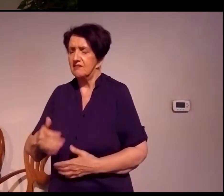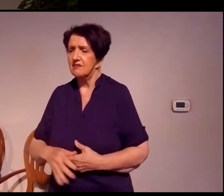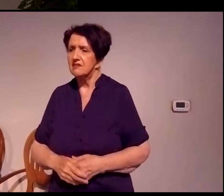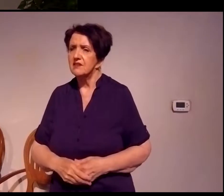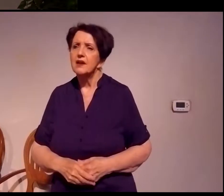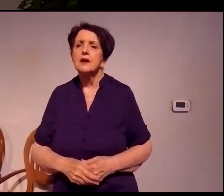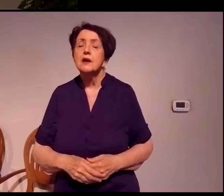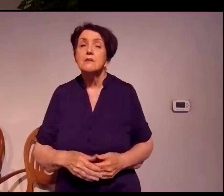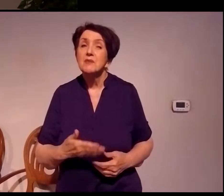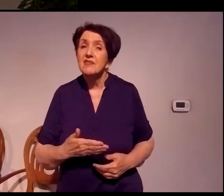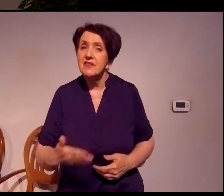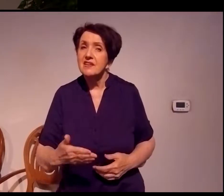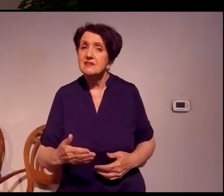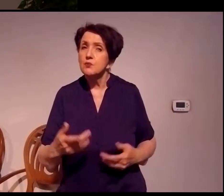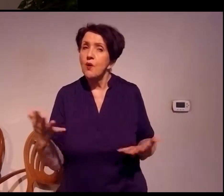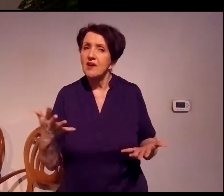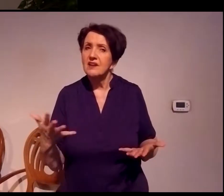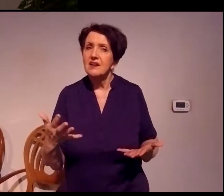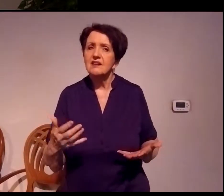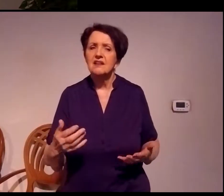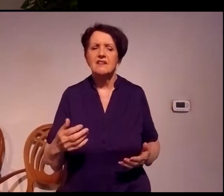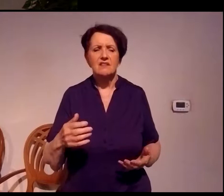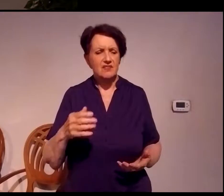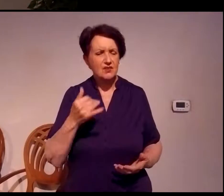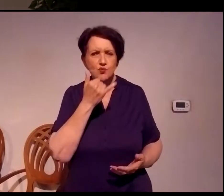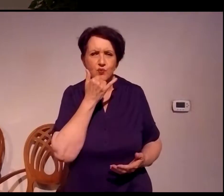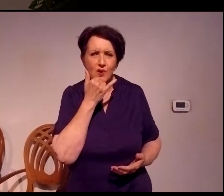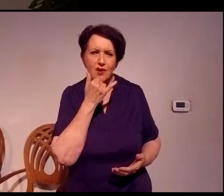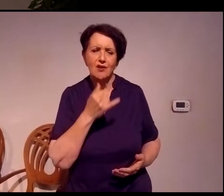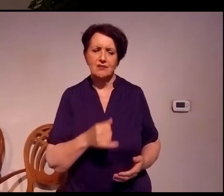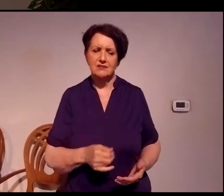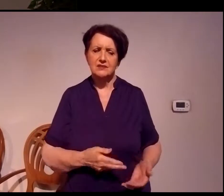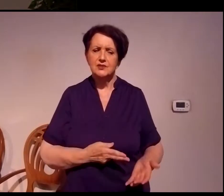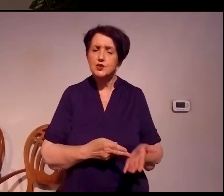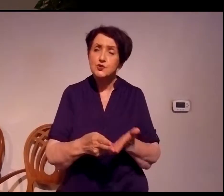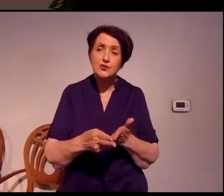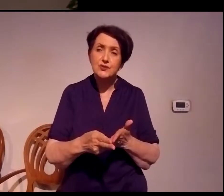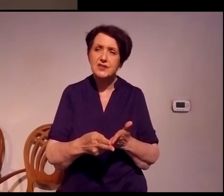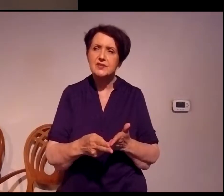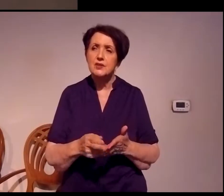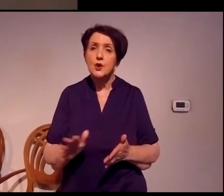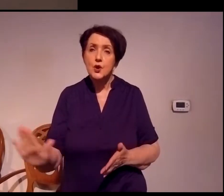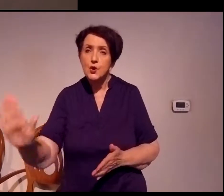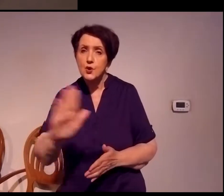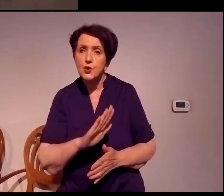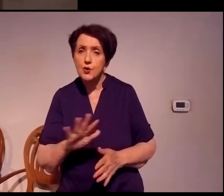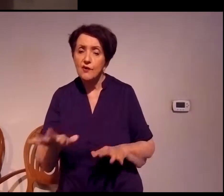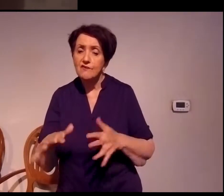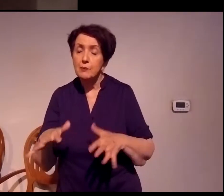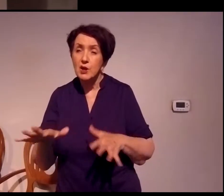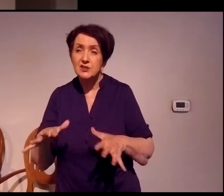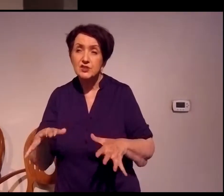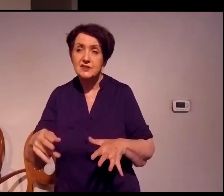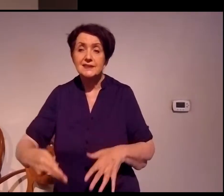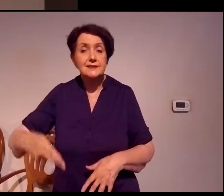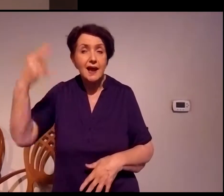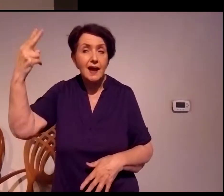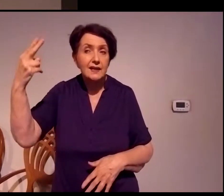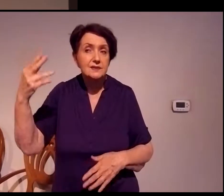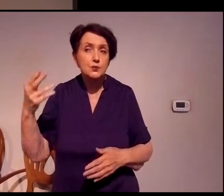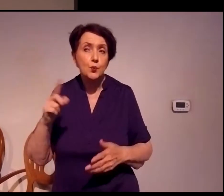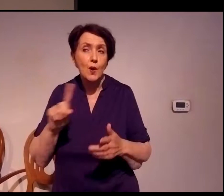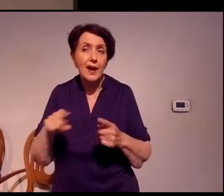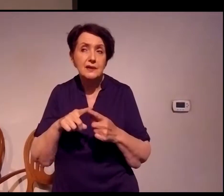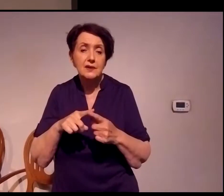that I think that that's askew, because the truth is that your vibration is at its highest form when you are